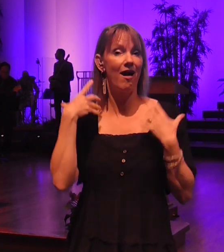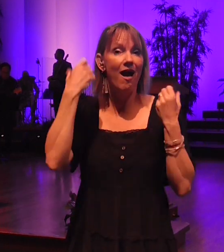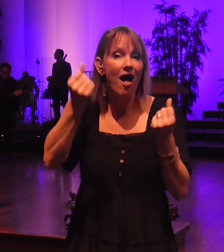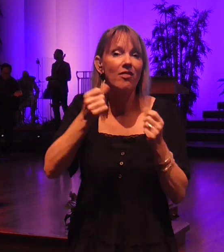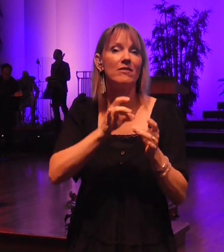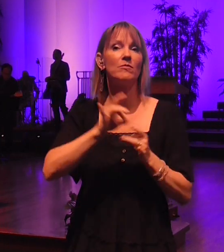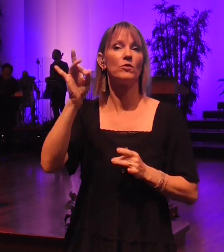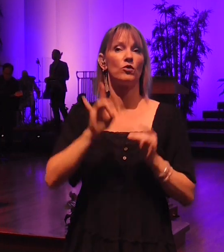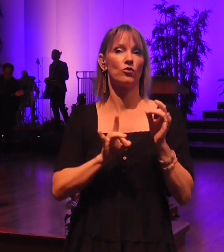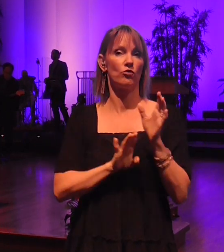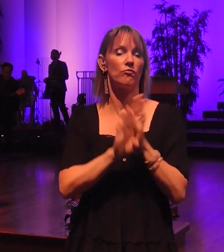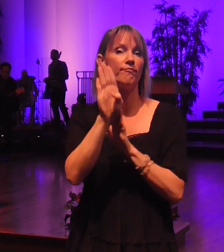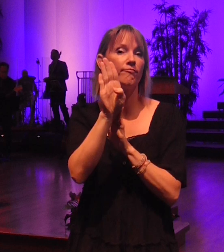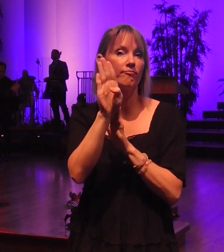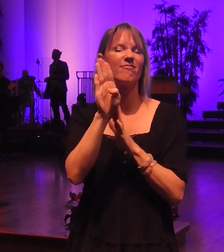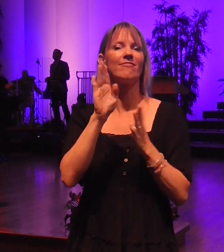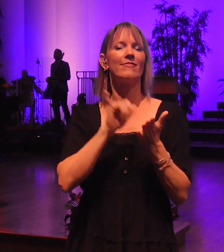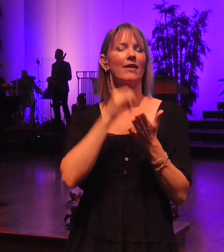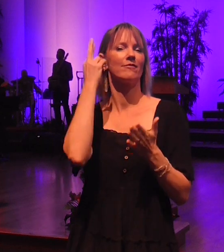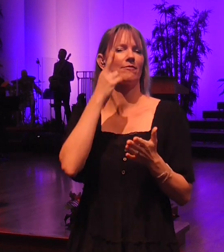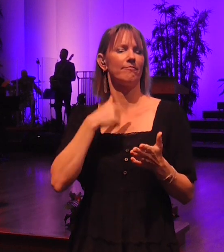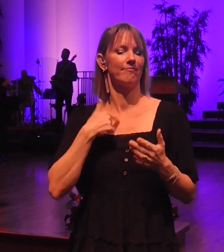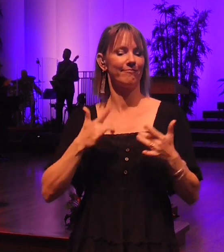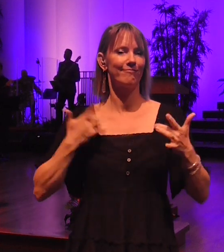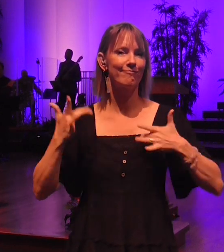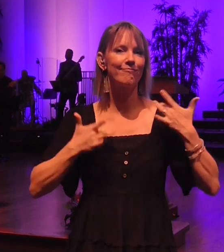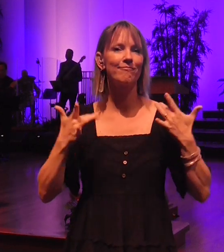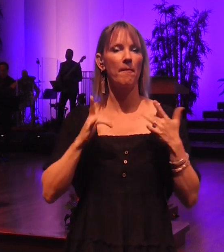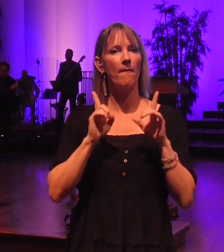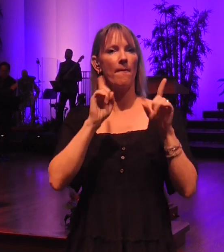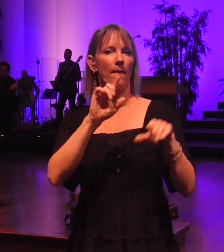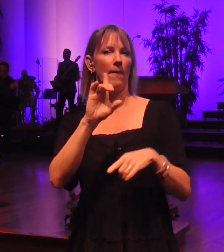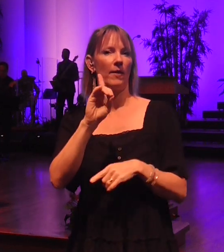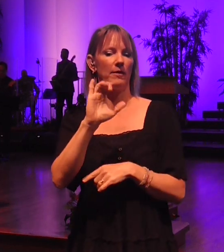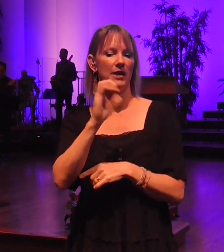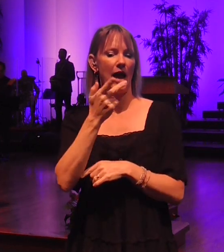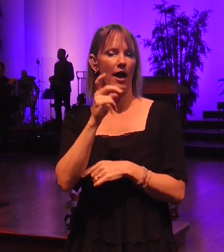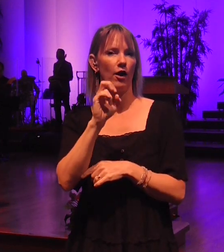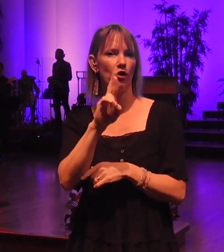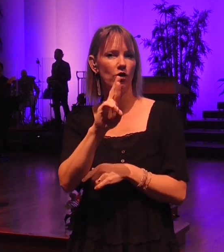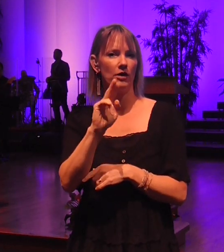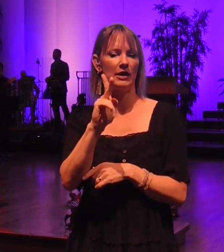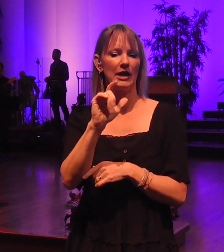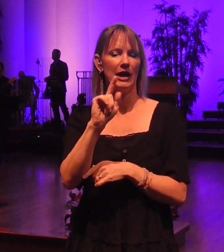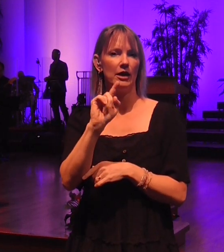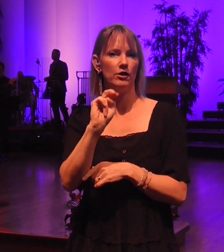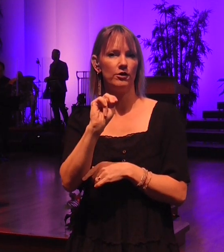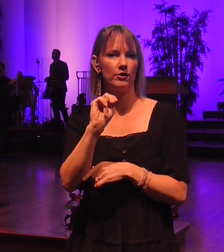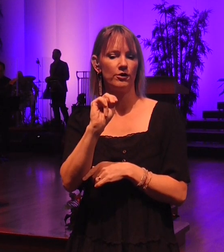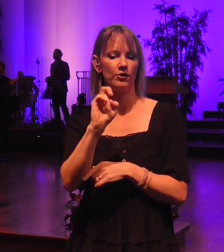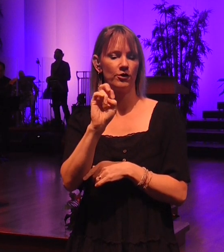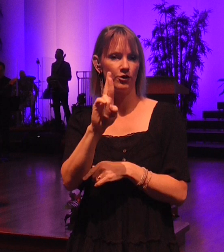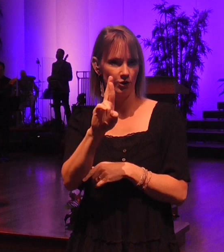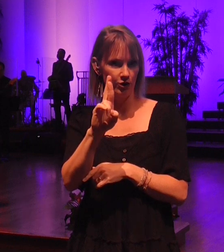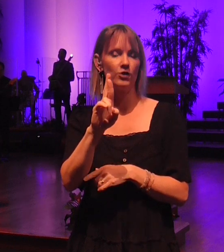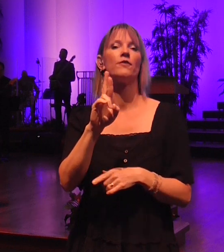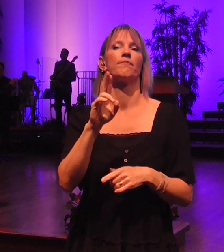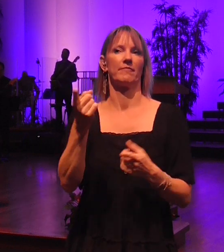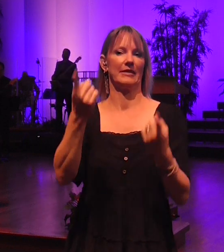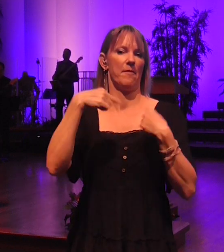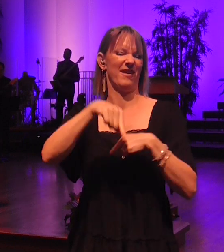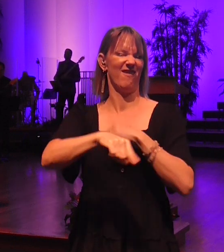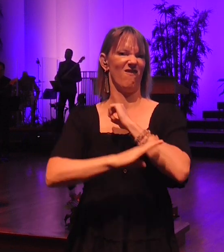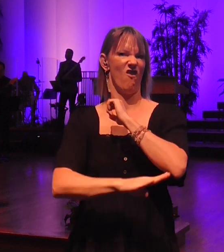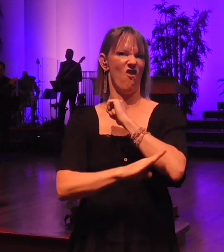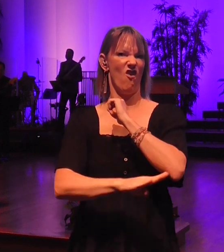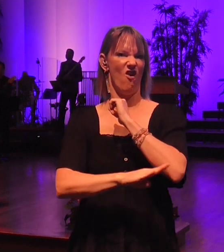that's why I'm very excited to go to the Dacher Keltner event this fall. So Dacher Keltner is coming this fall to